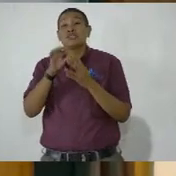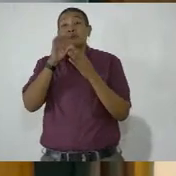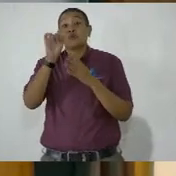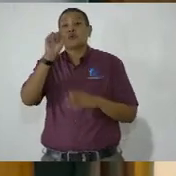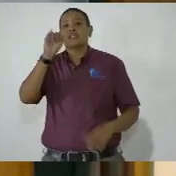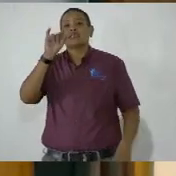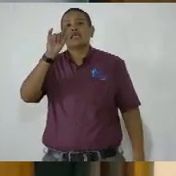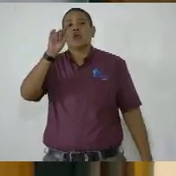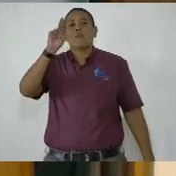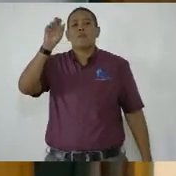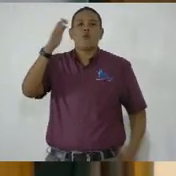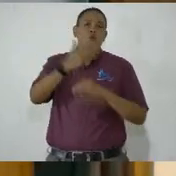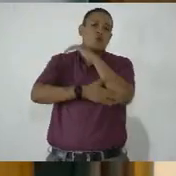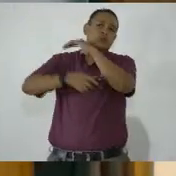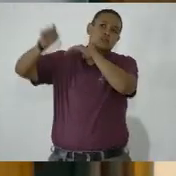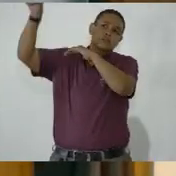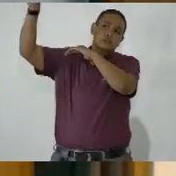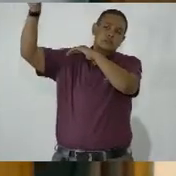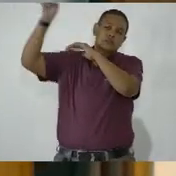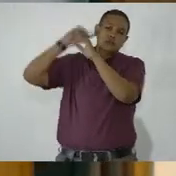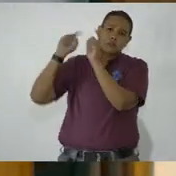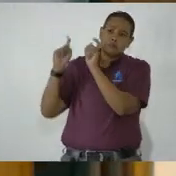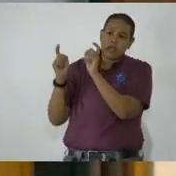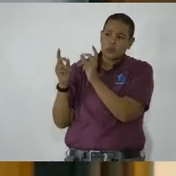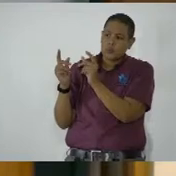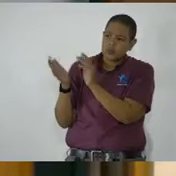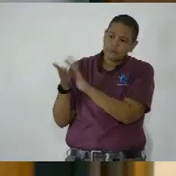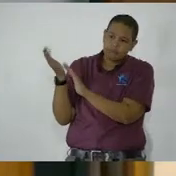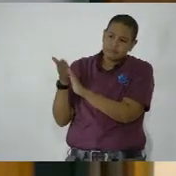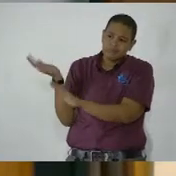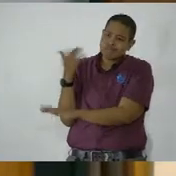where a lot of these cases are dealt with very quickly.